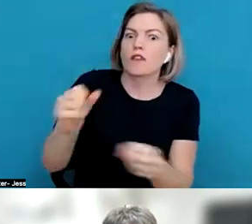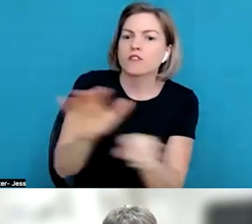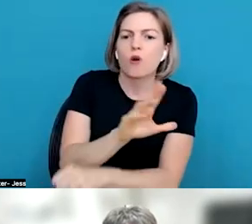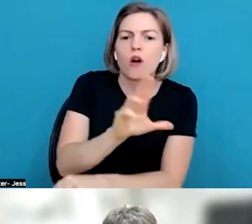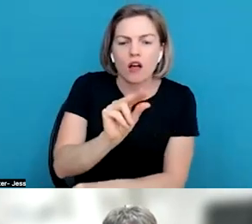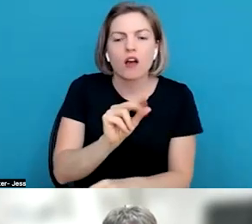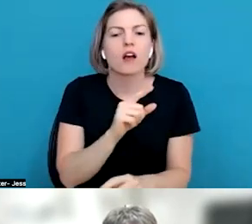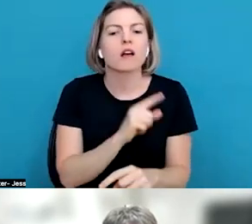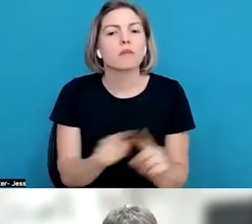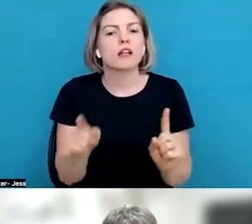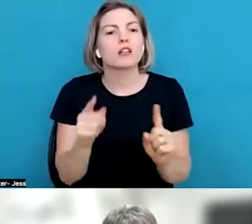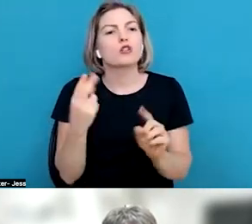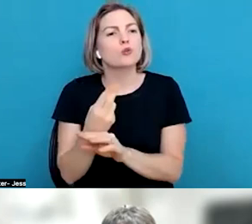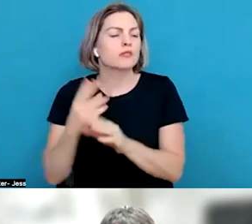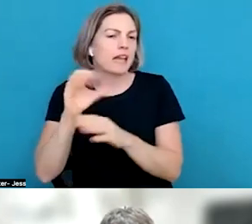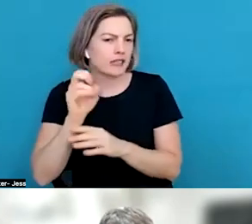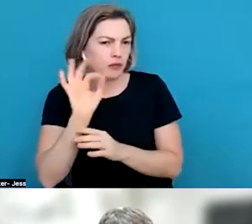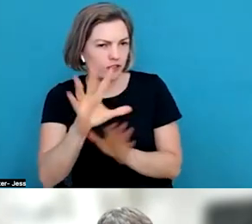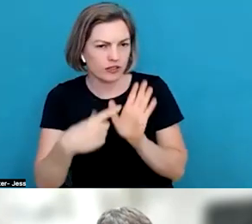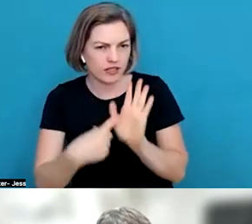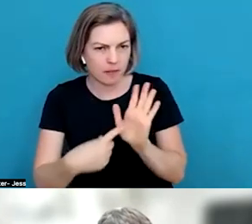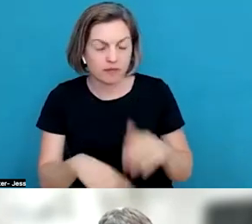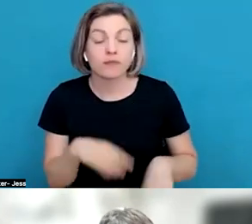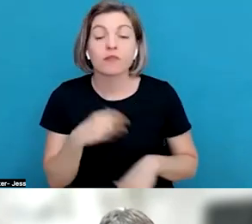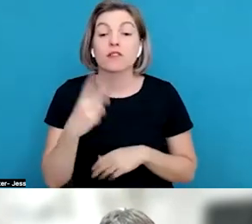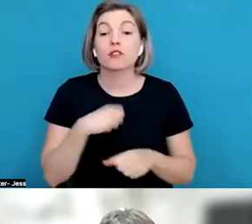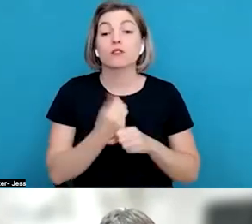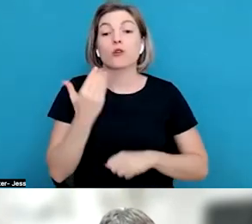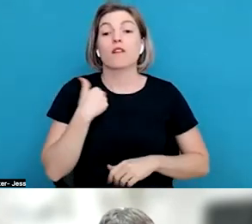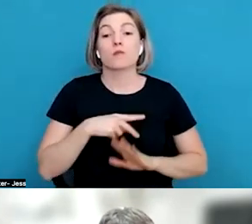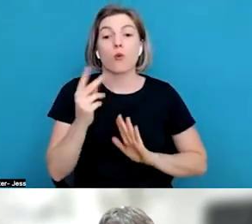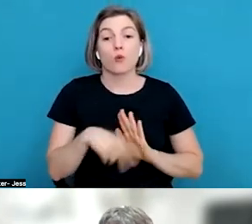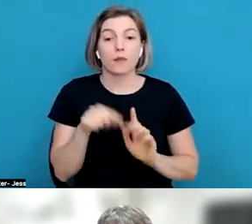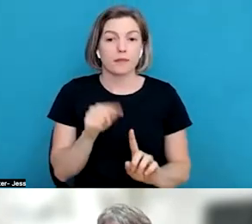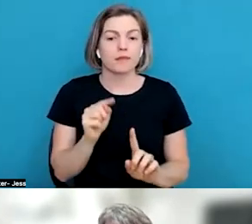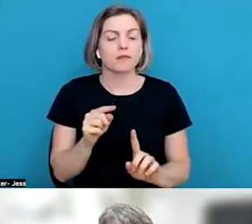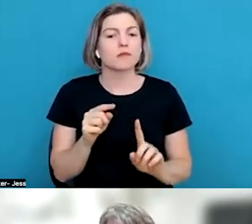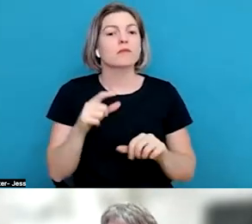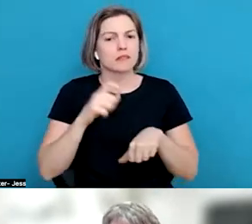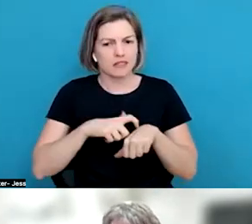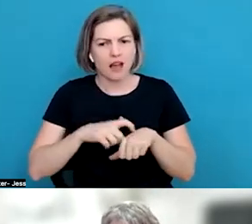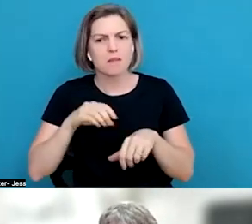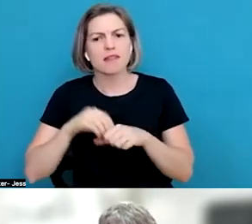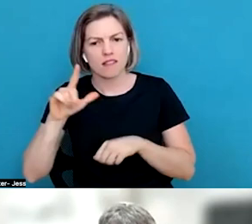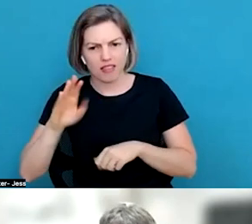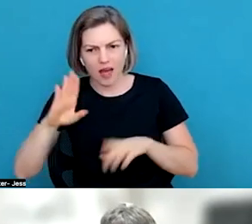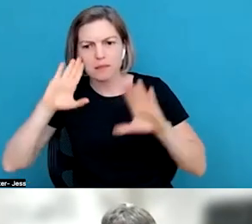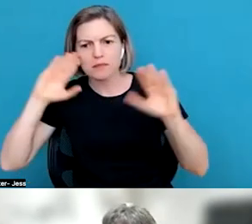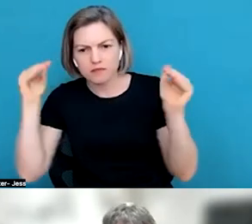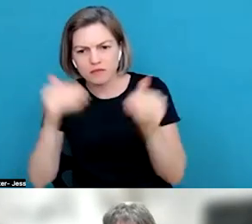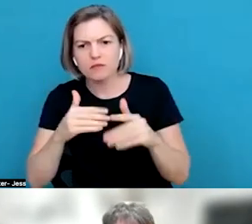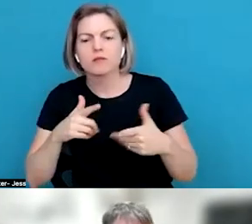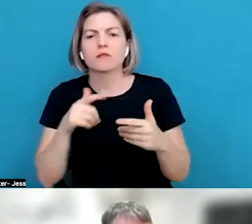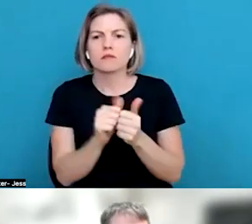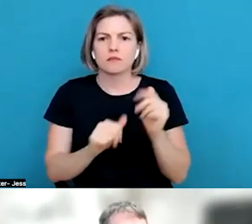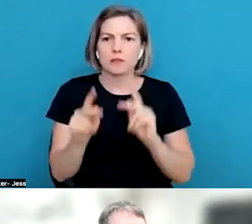case. So several years ago, we had a program in which we spent time in the lab with people recovering